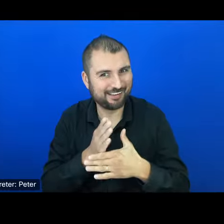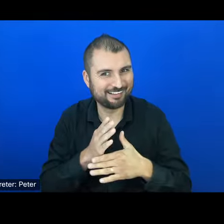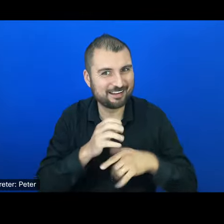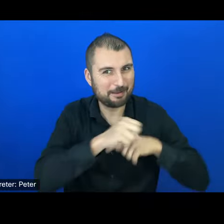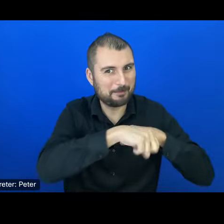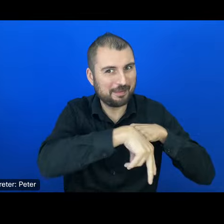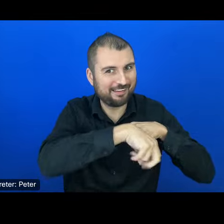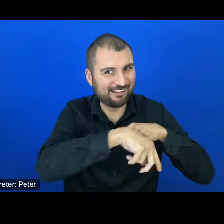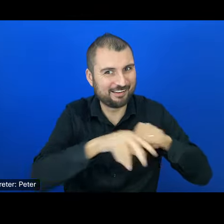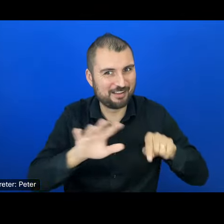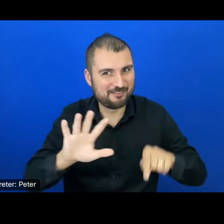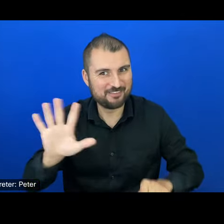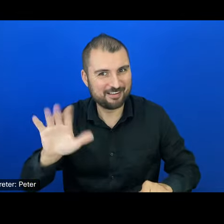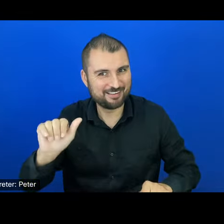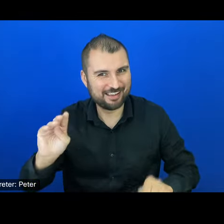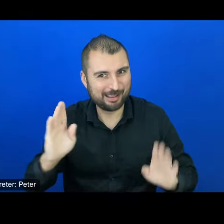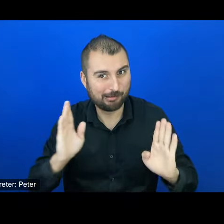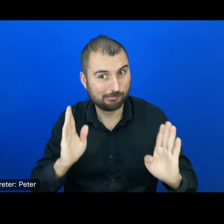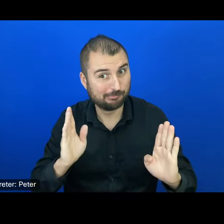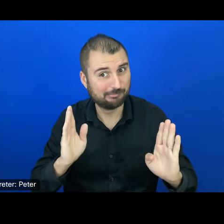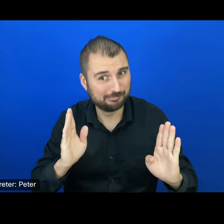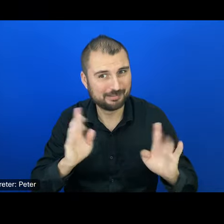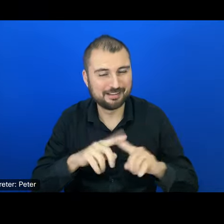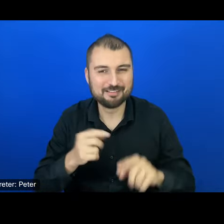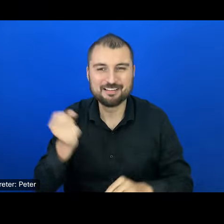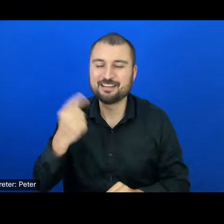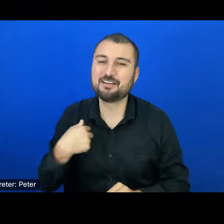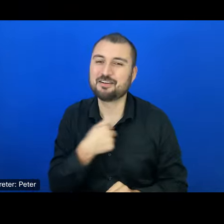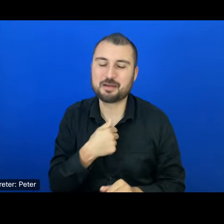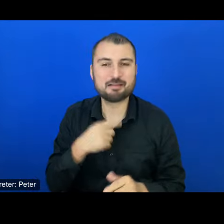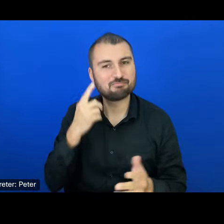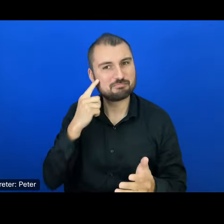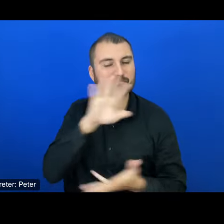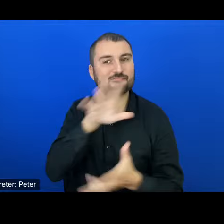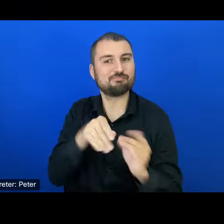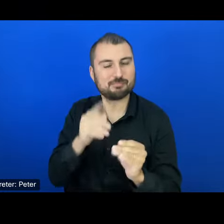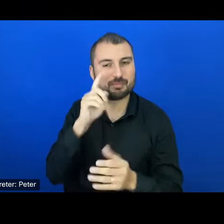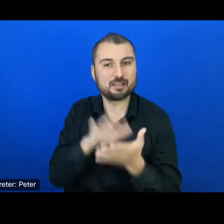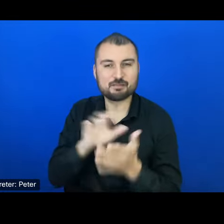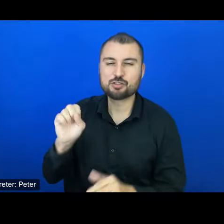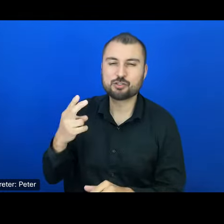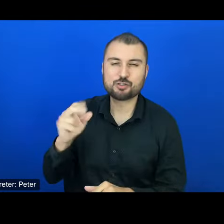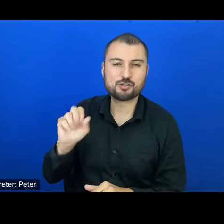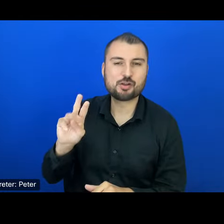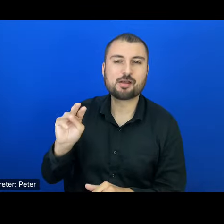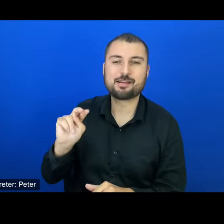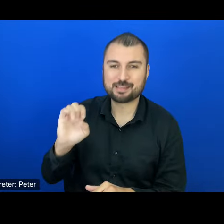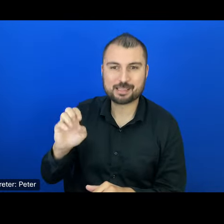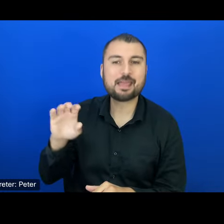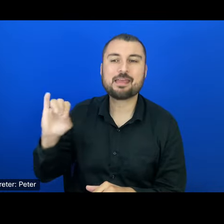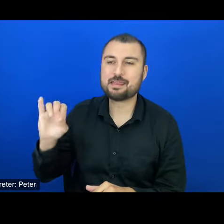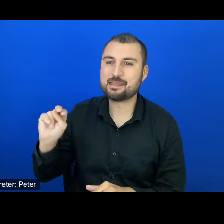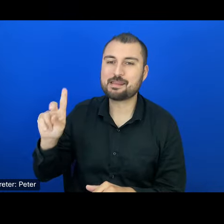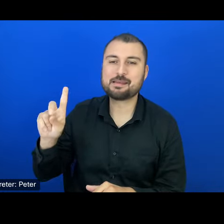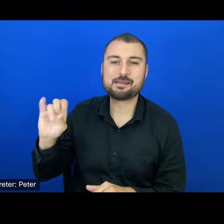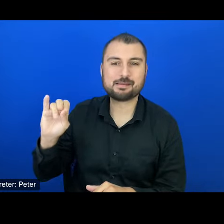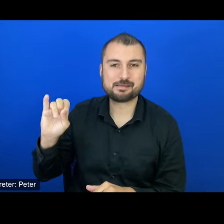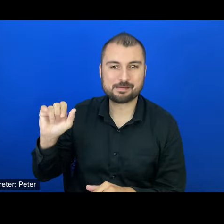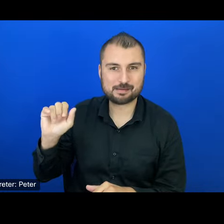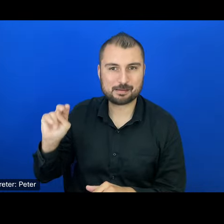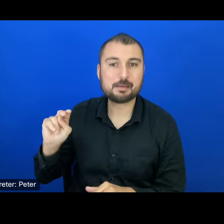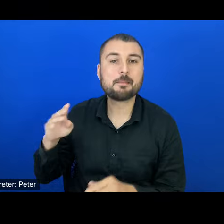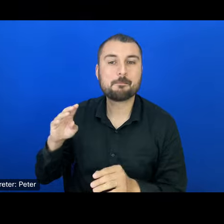We, overall, though, I believe, say, Shawnee Indian Mission might have been 5,000 to 6,000. I can look at that up.